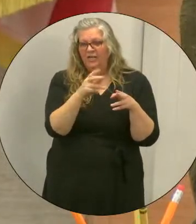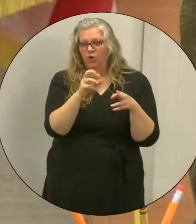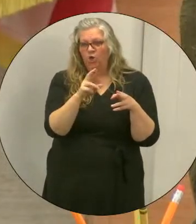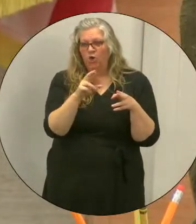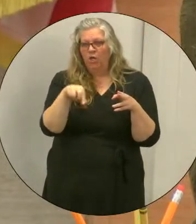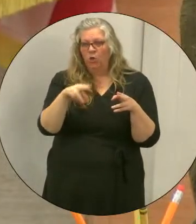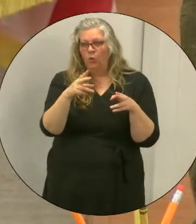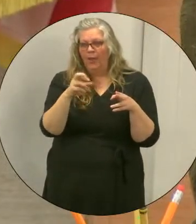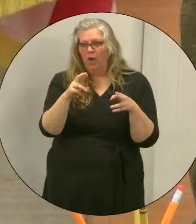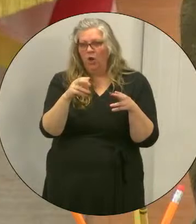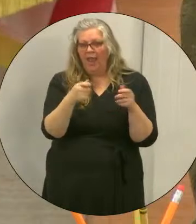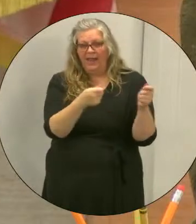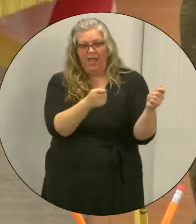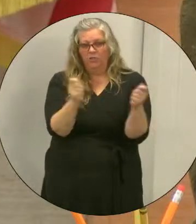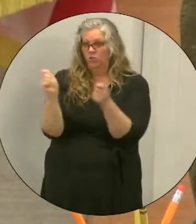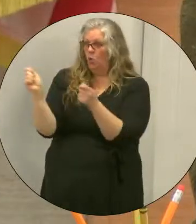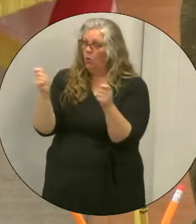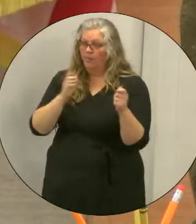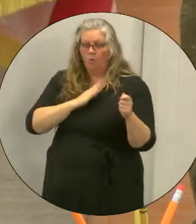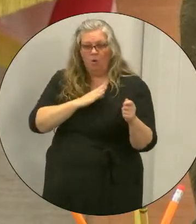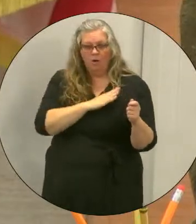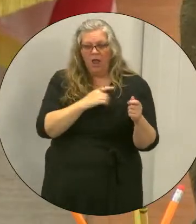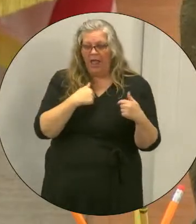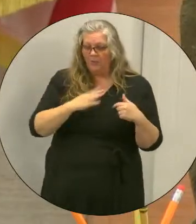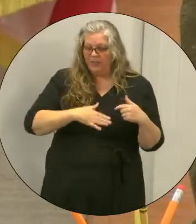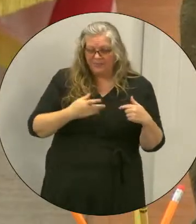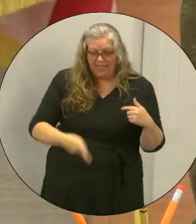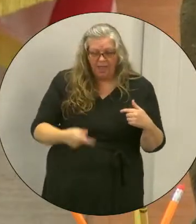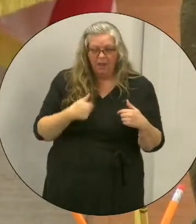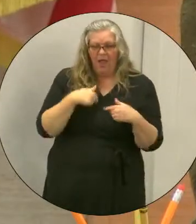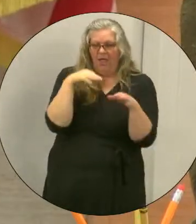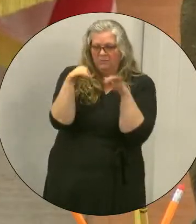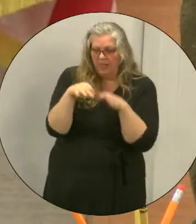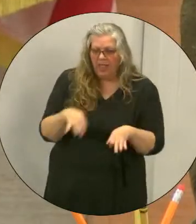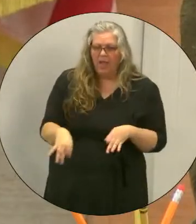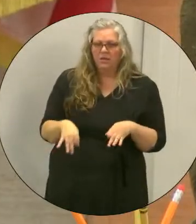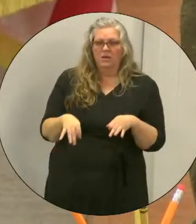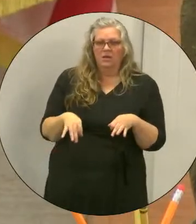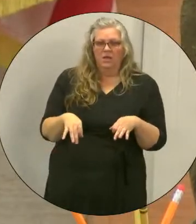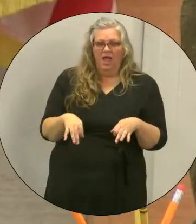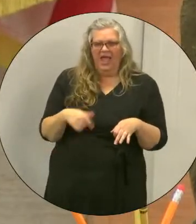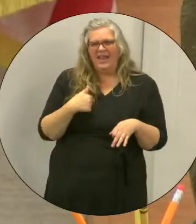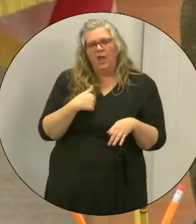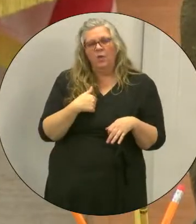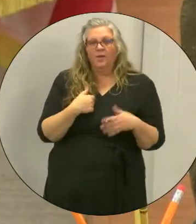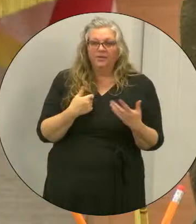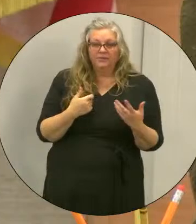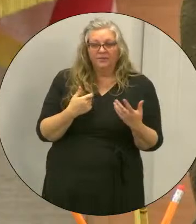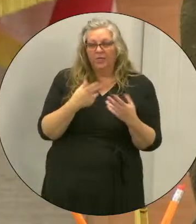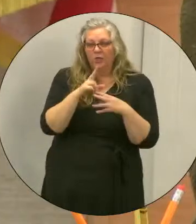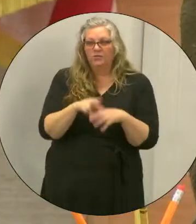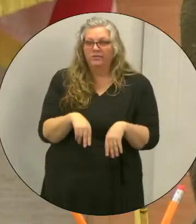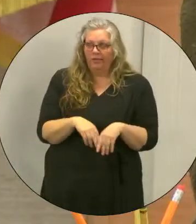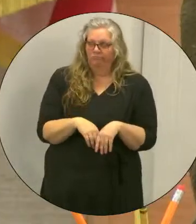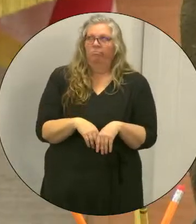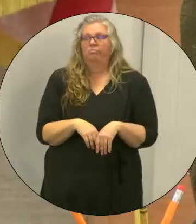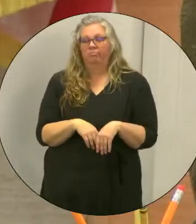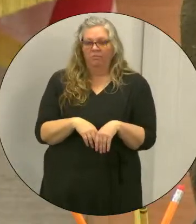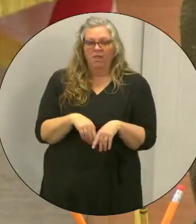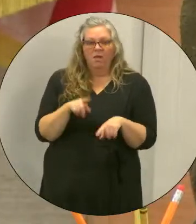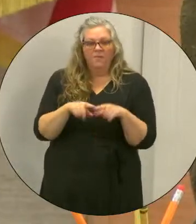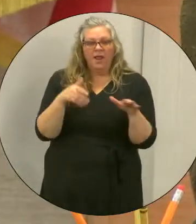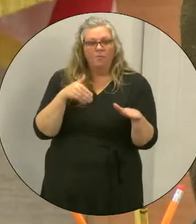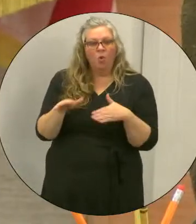the board, and I was upset about it. I explained it. I was used to getting the usual side eye, but when I was walking to